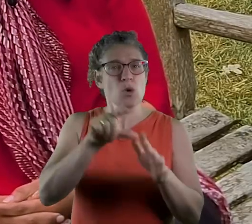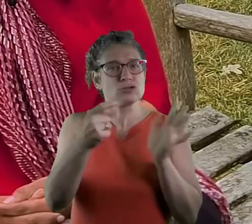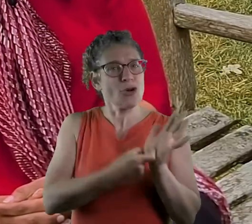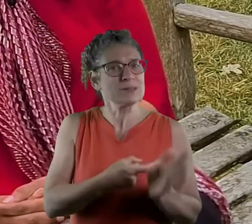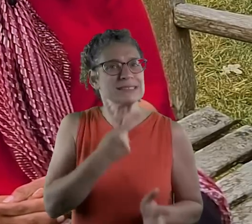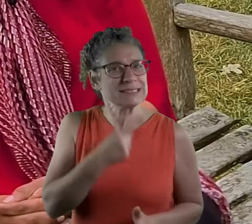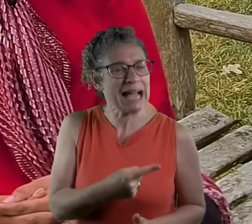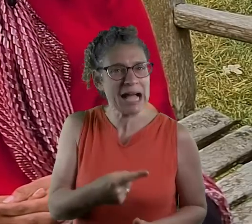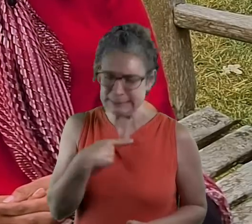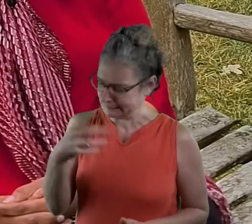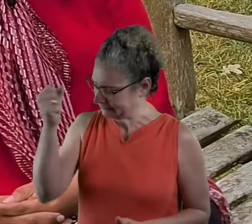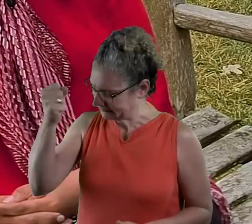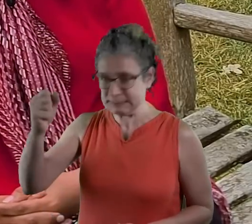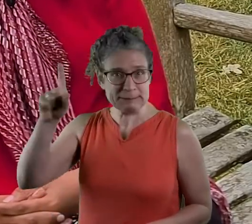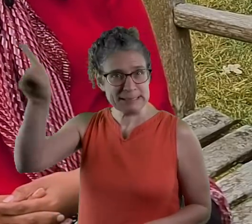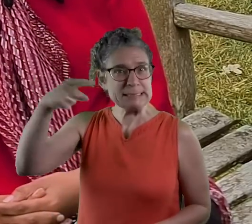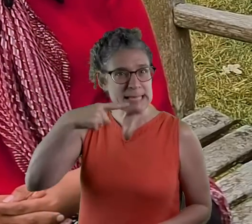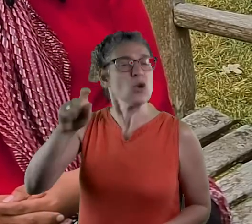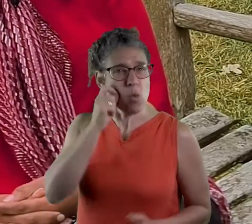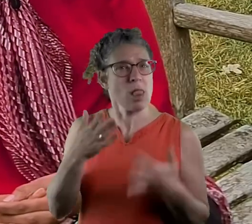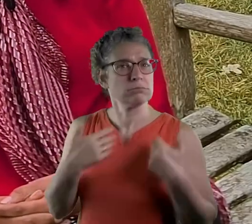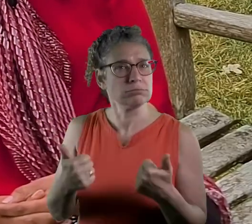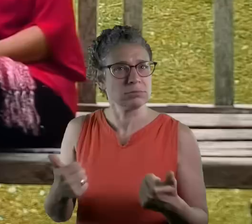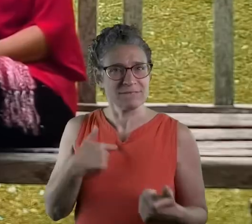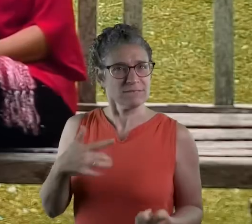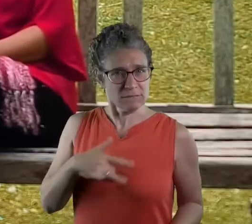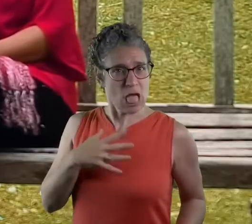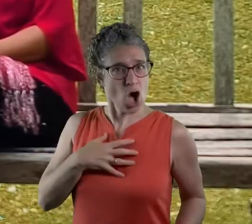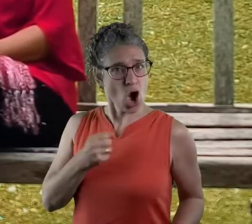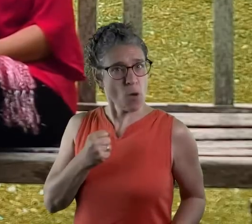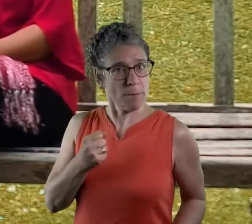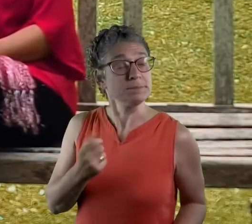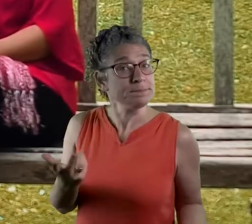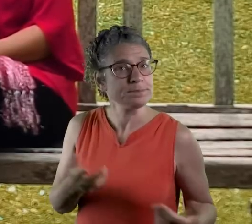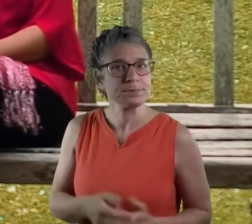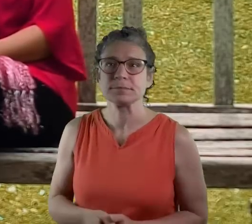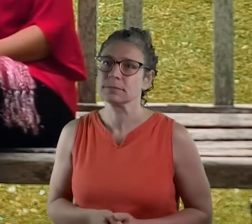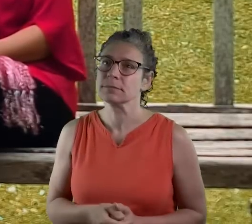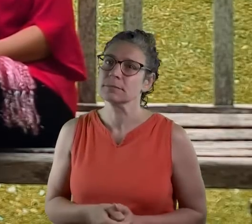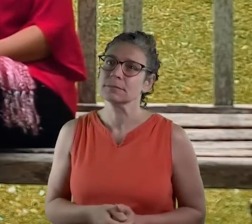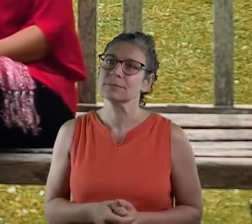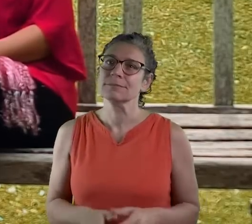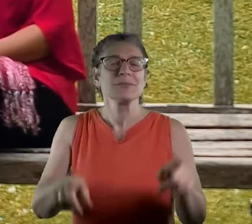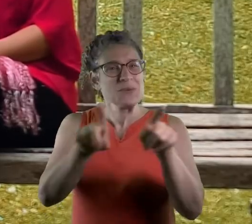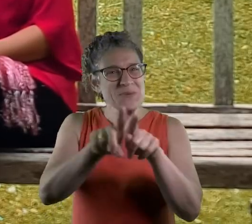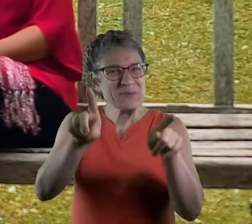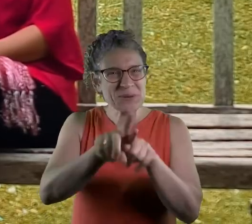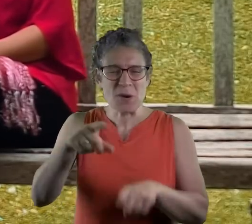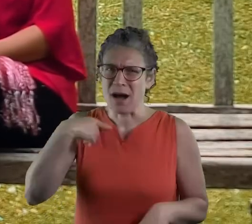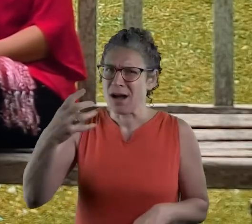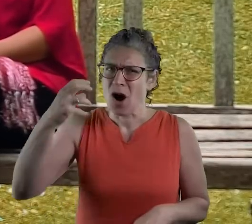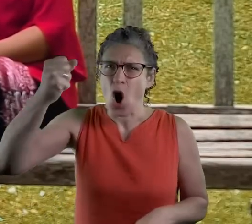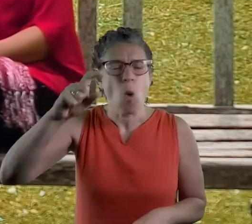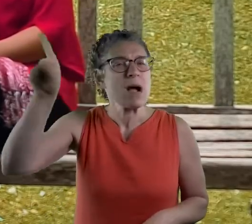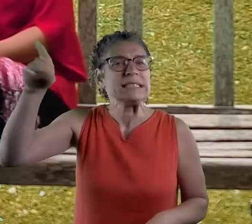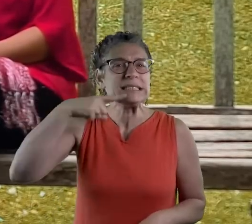doctors were saying to me and to feel that there was hope. I was also holding on to